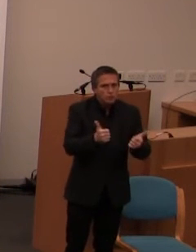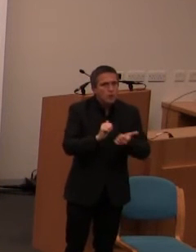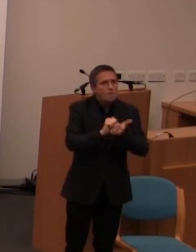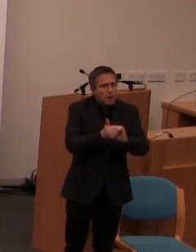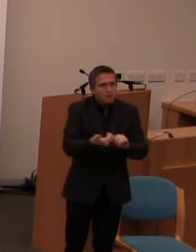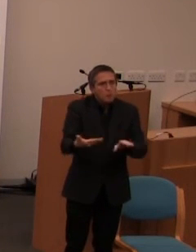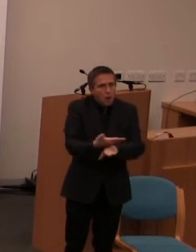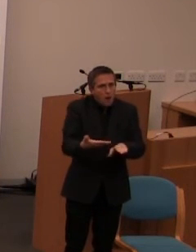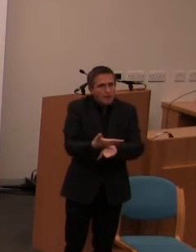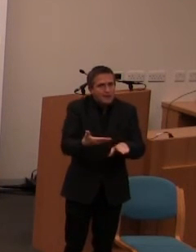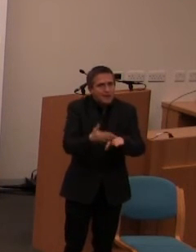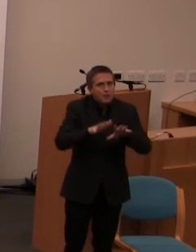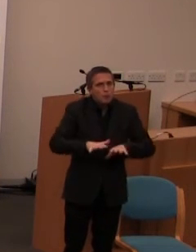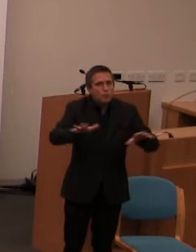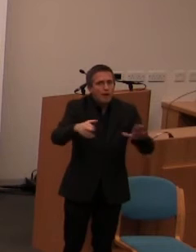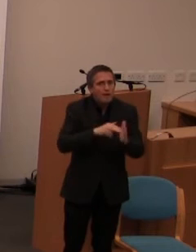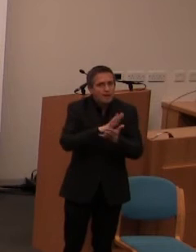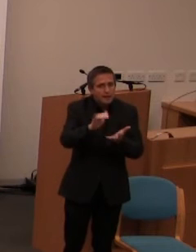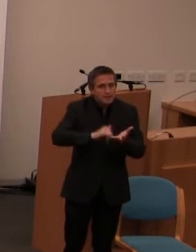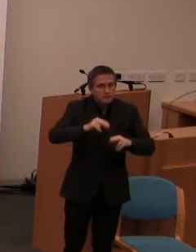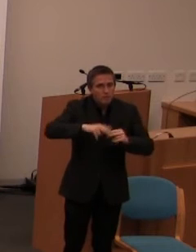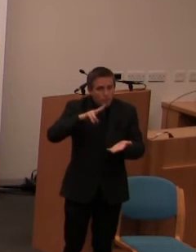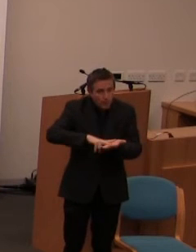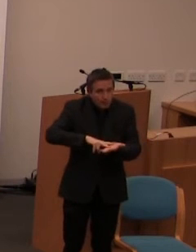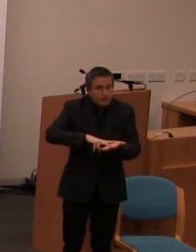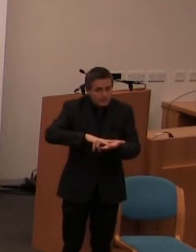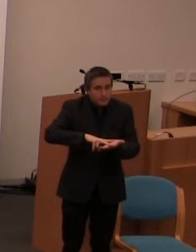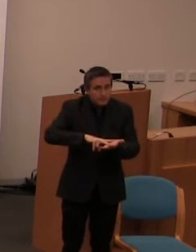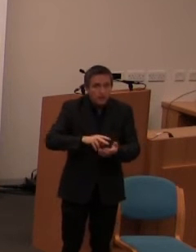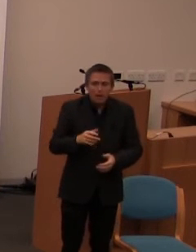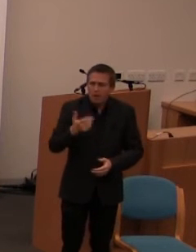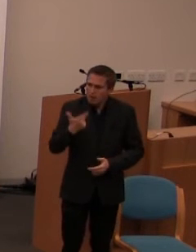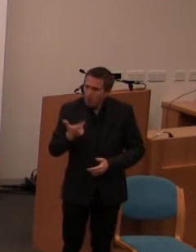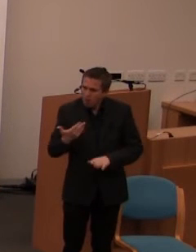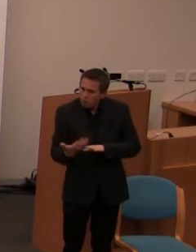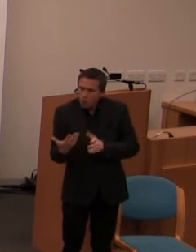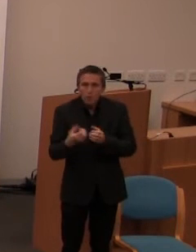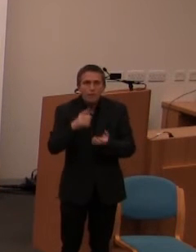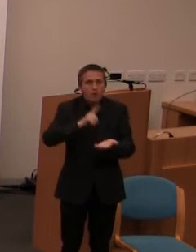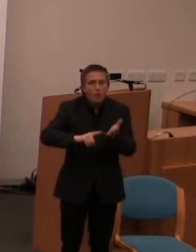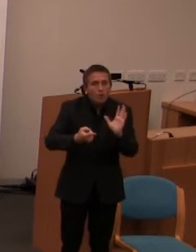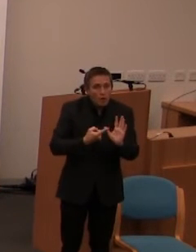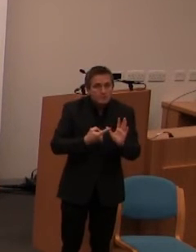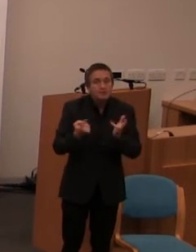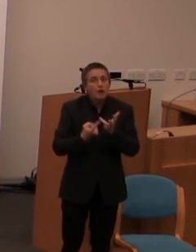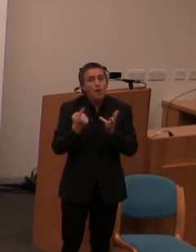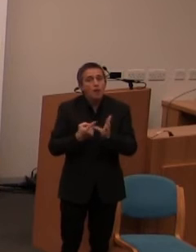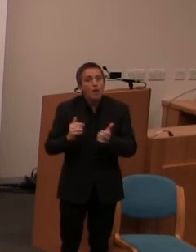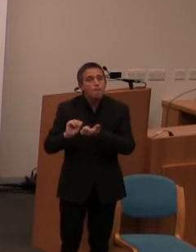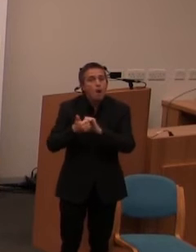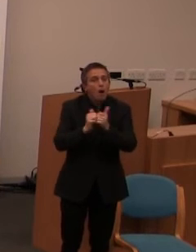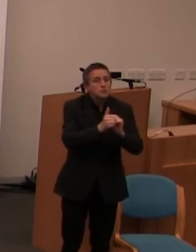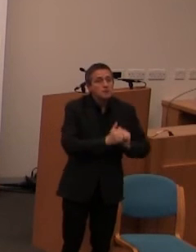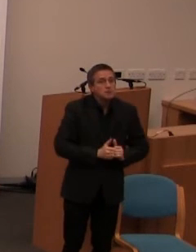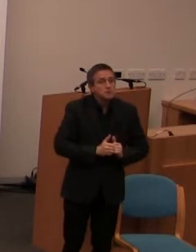on across Forth Valley in terms of the work with other local authorities and other agencies and partners to ensure that